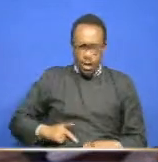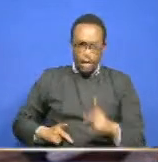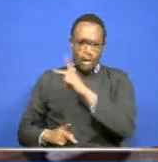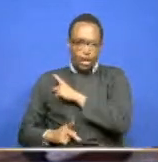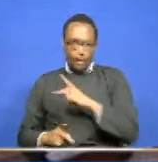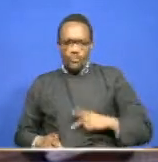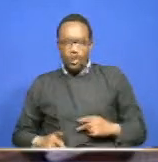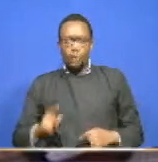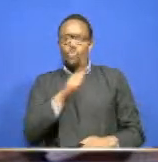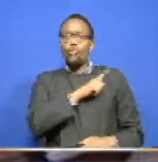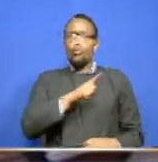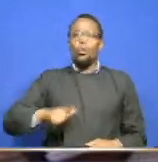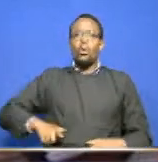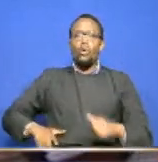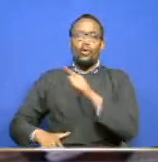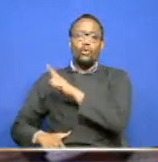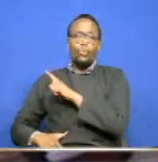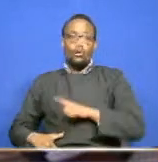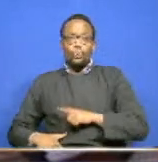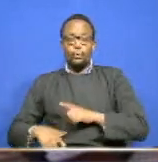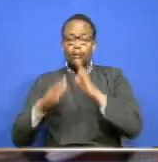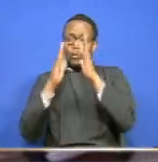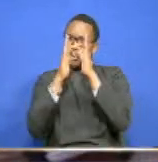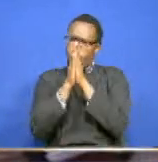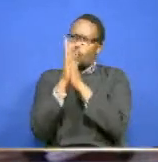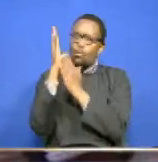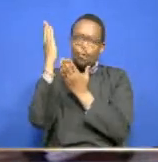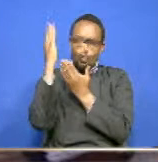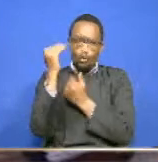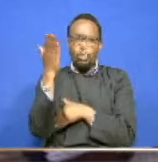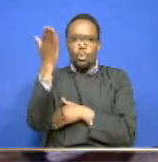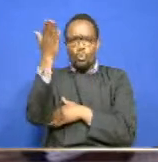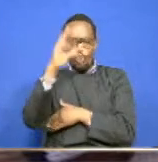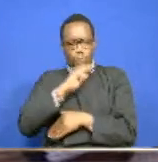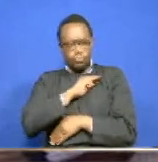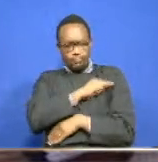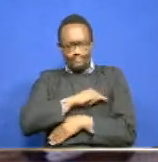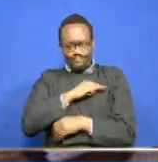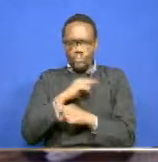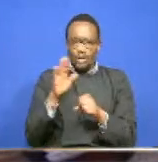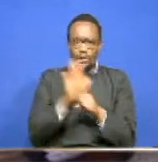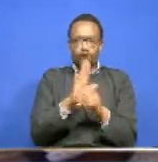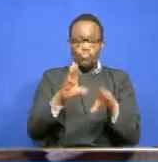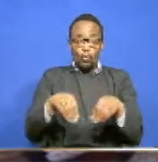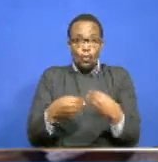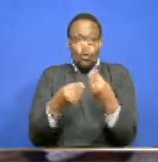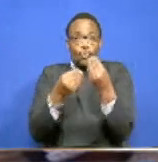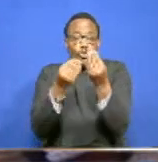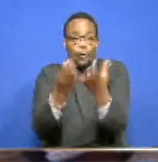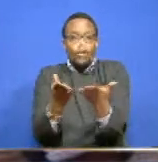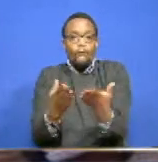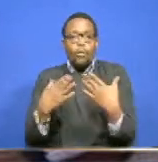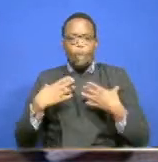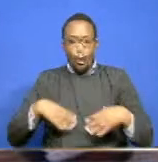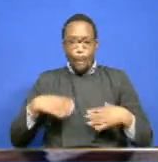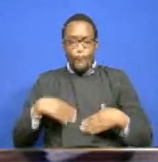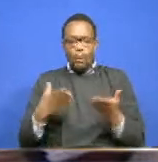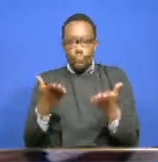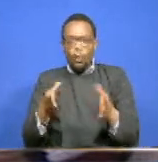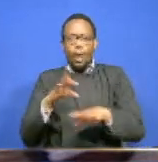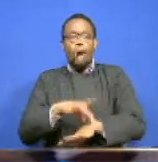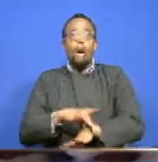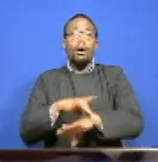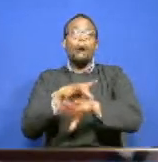of lords. We pray that God will mercifully grant that the peoples of the